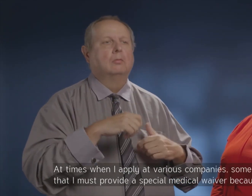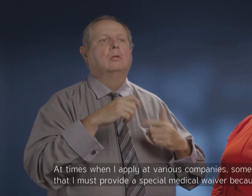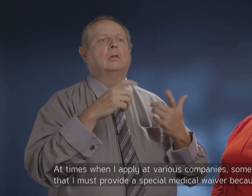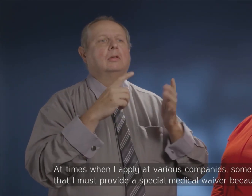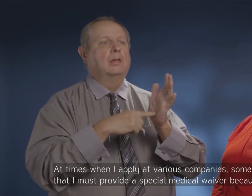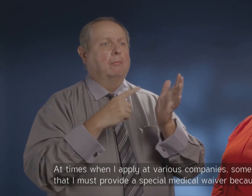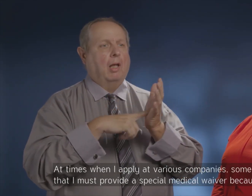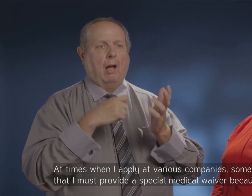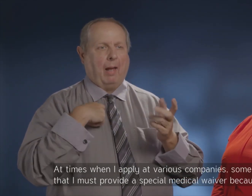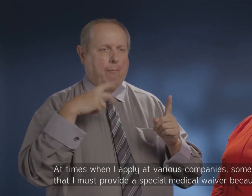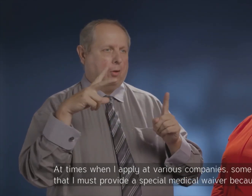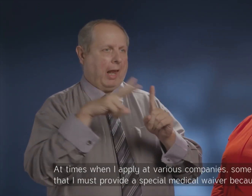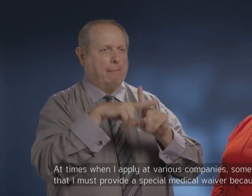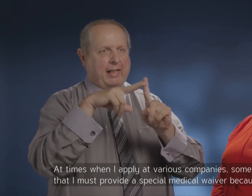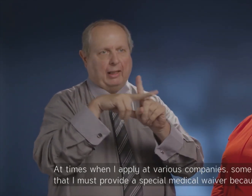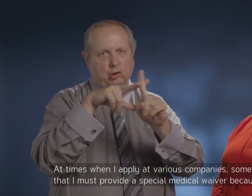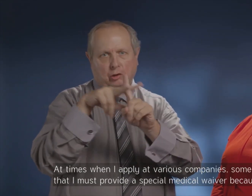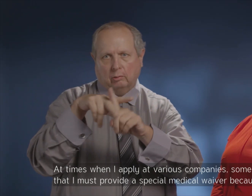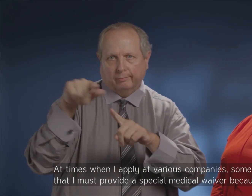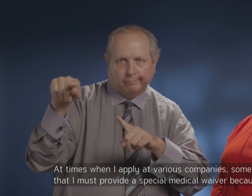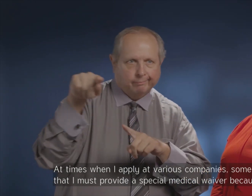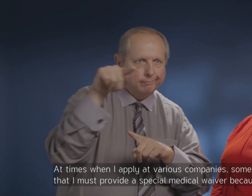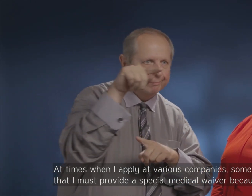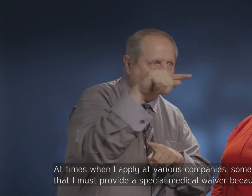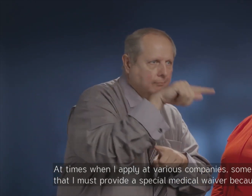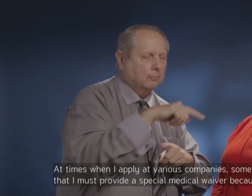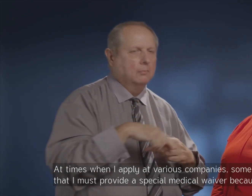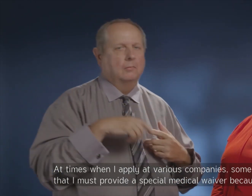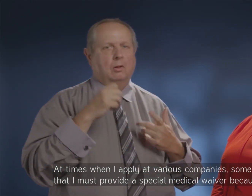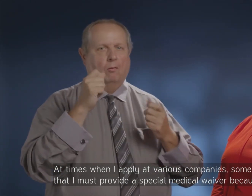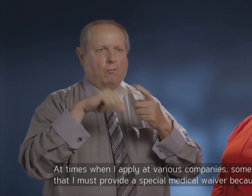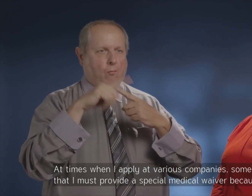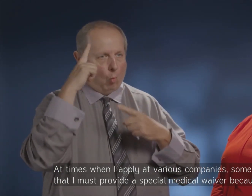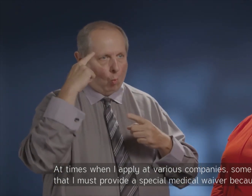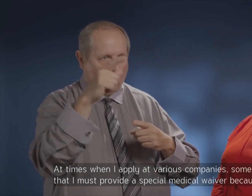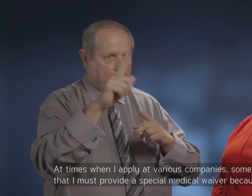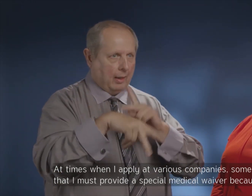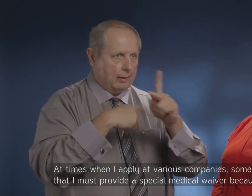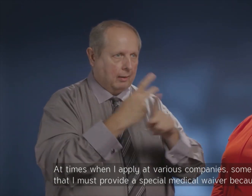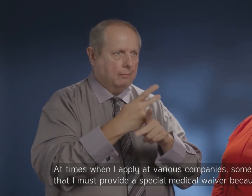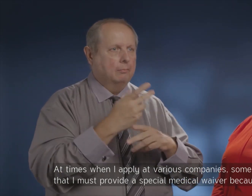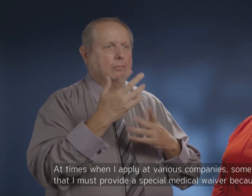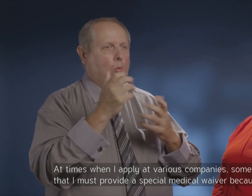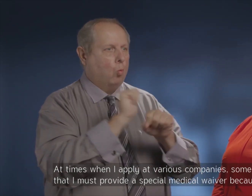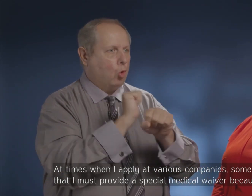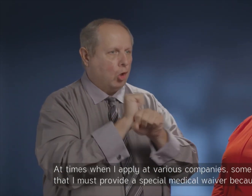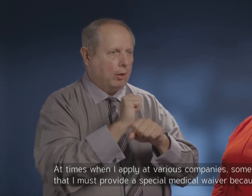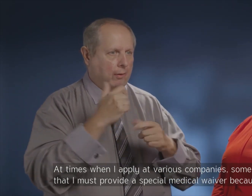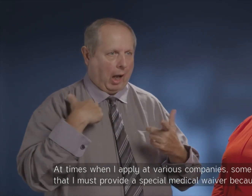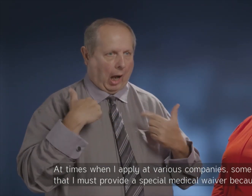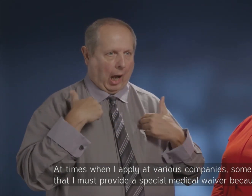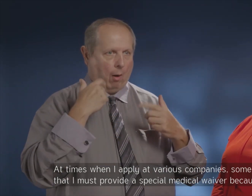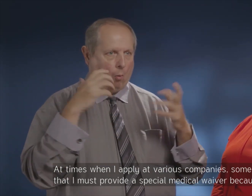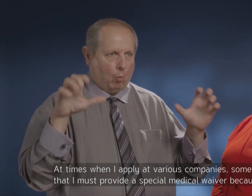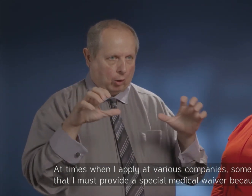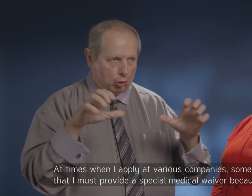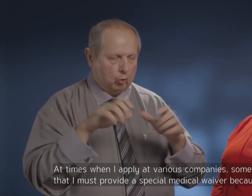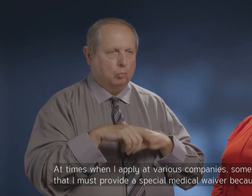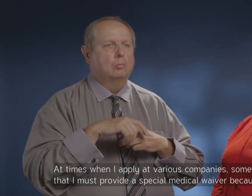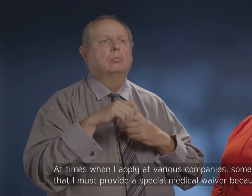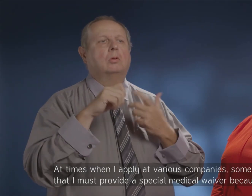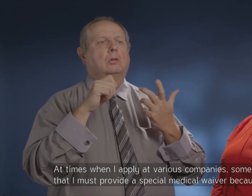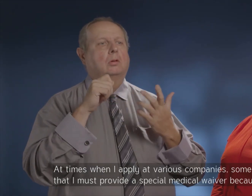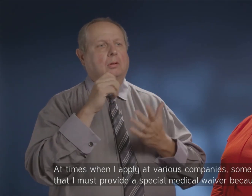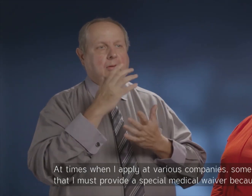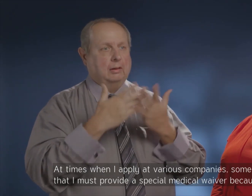At times, when I apply at various companies, some jobs specify that I must provide a special medical